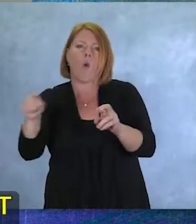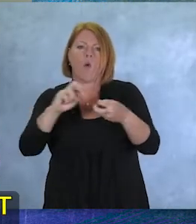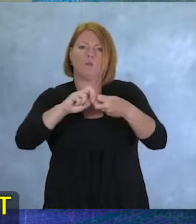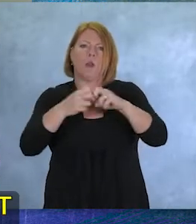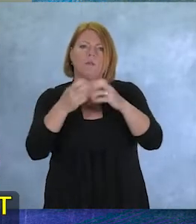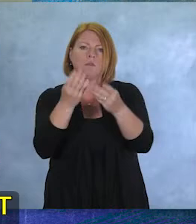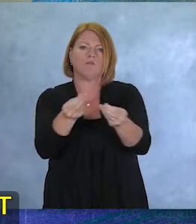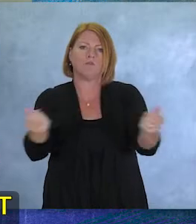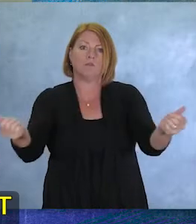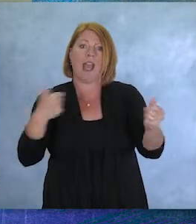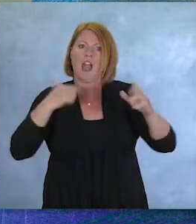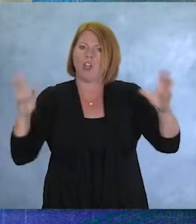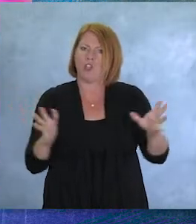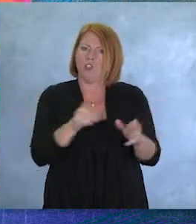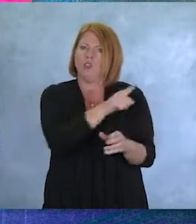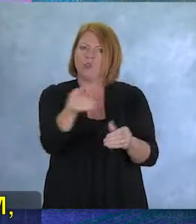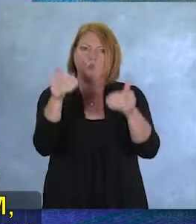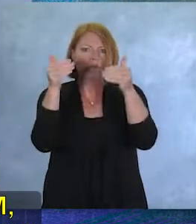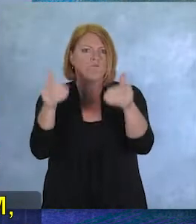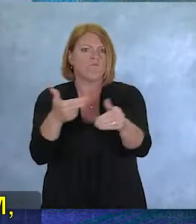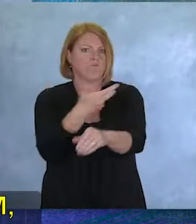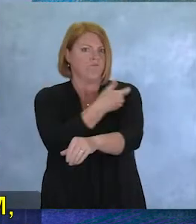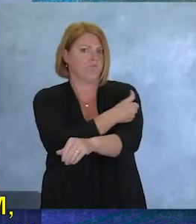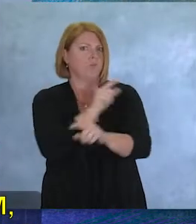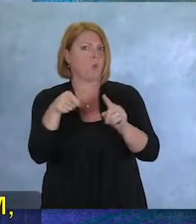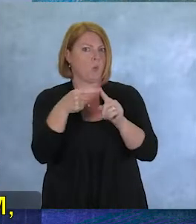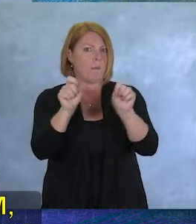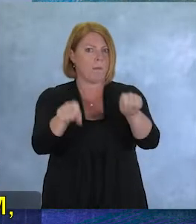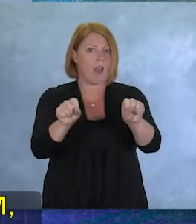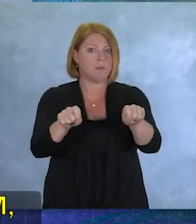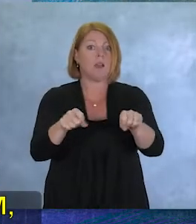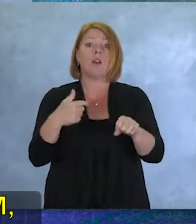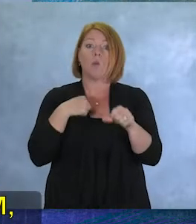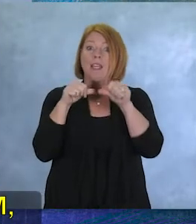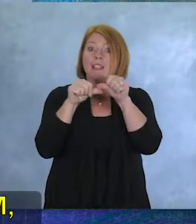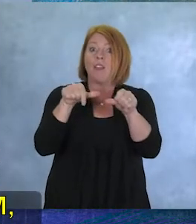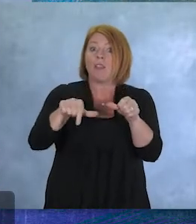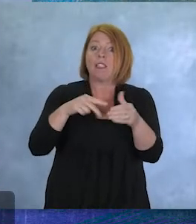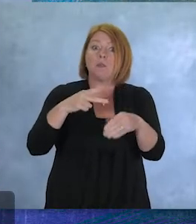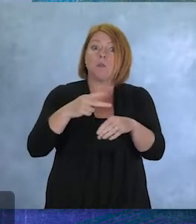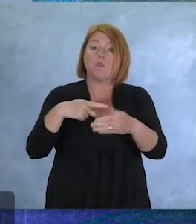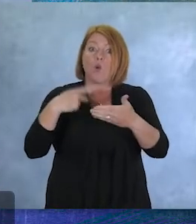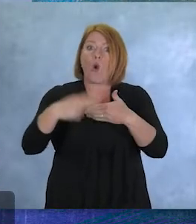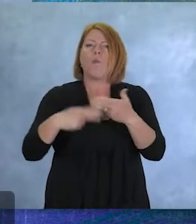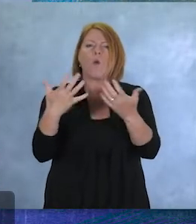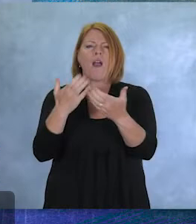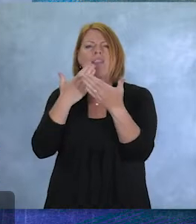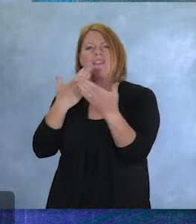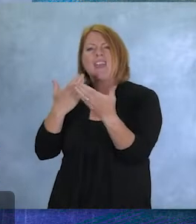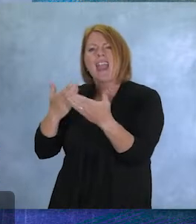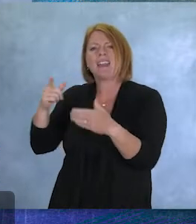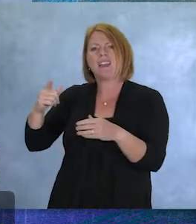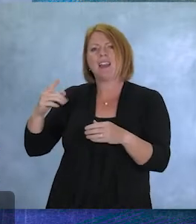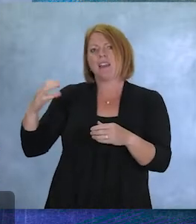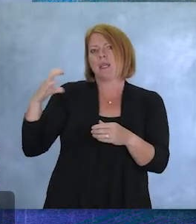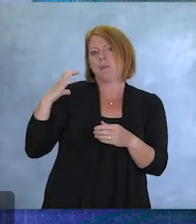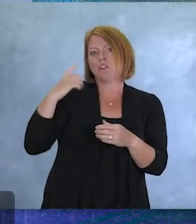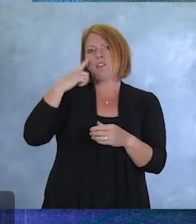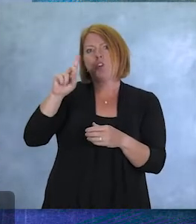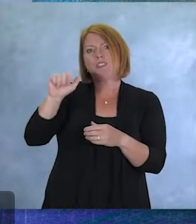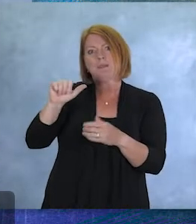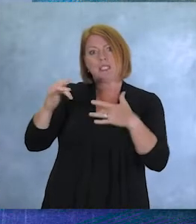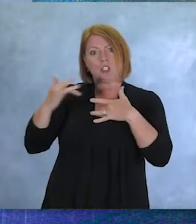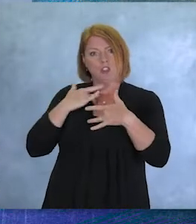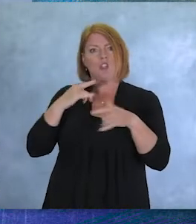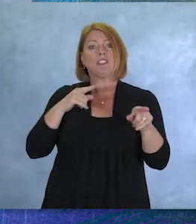the vaccine when they can. As we continue our program, I'd like to thank our Commission on Disability Concerns, our Chair, Dr.